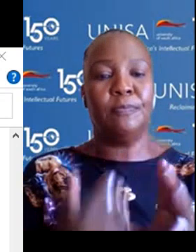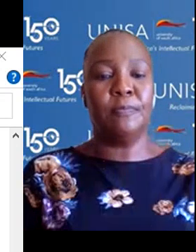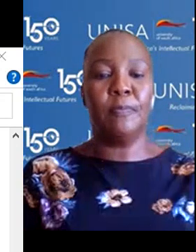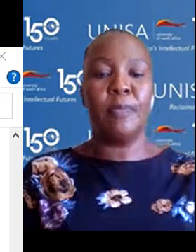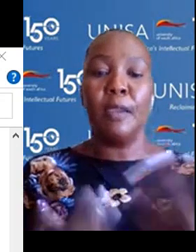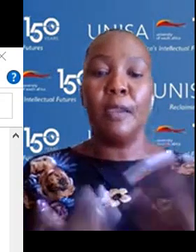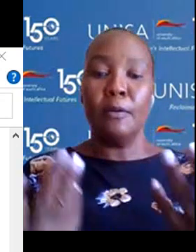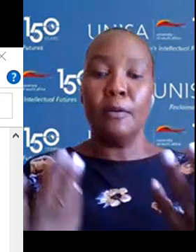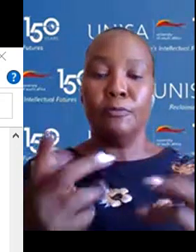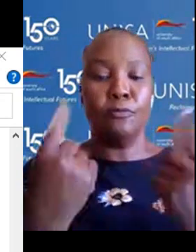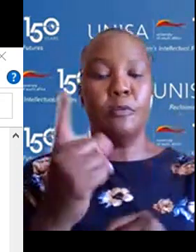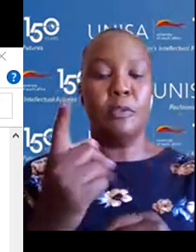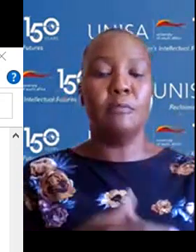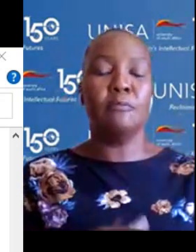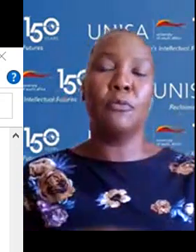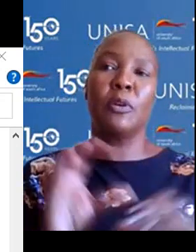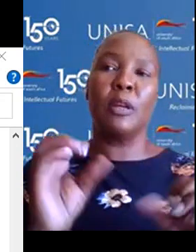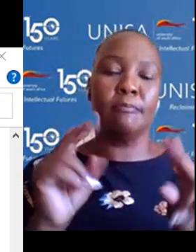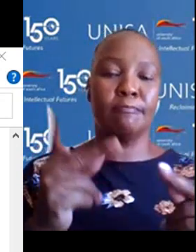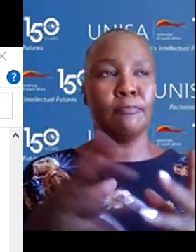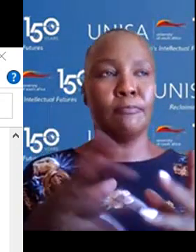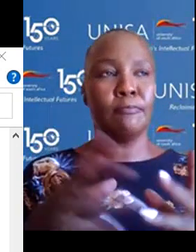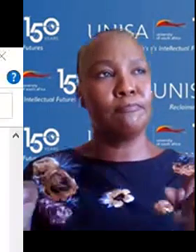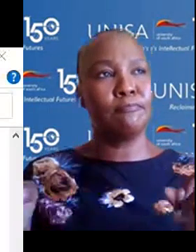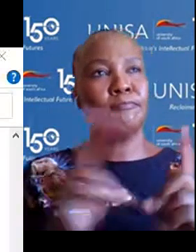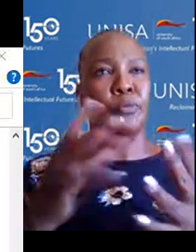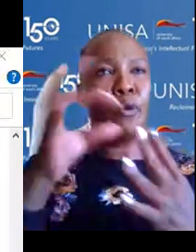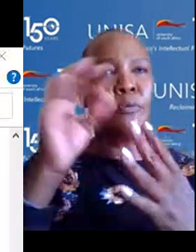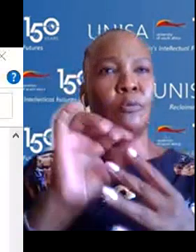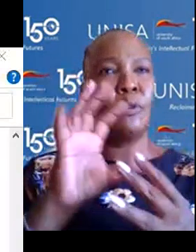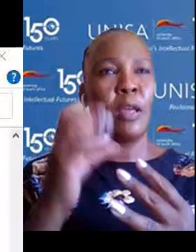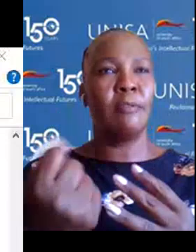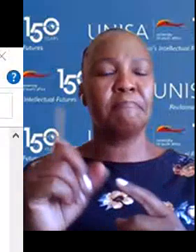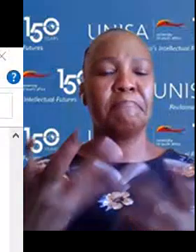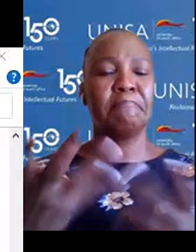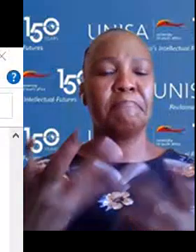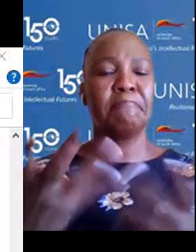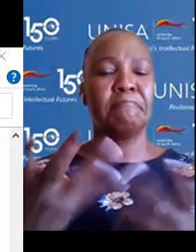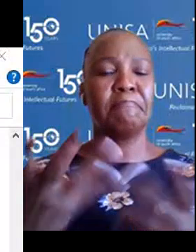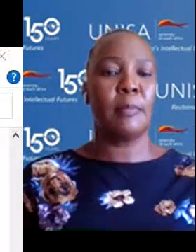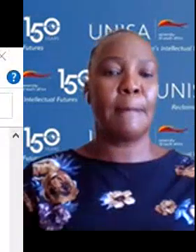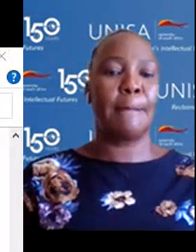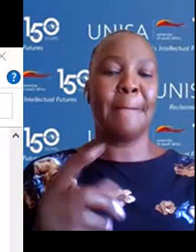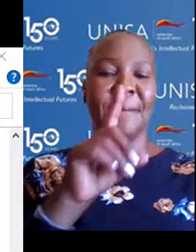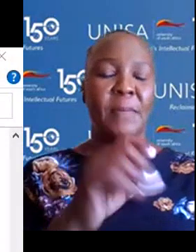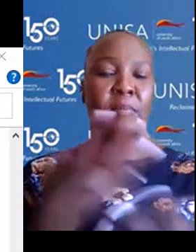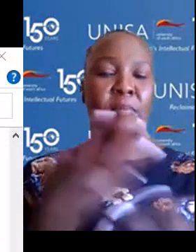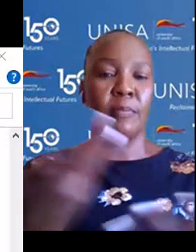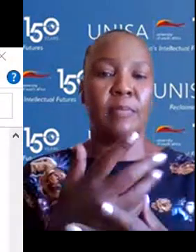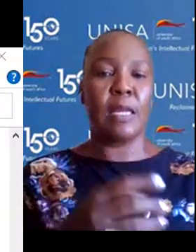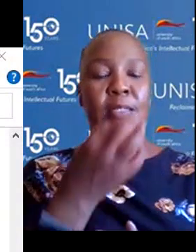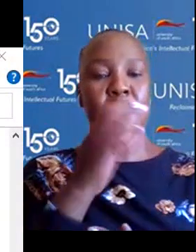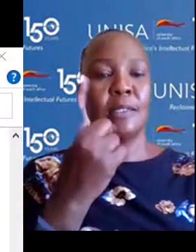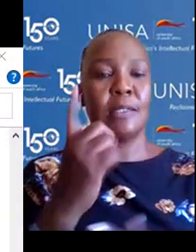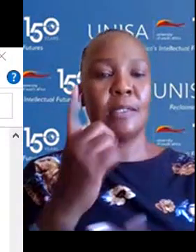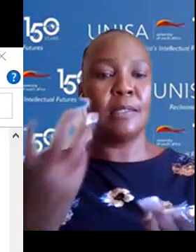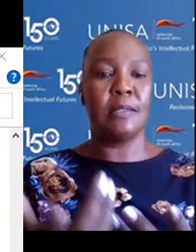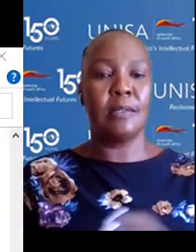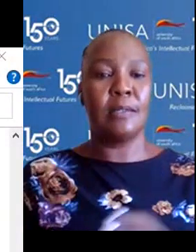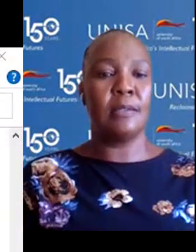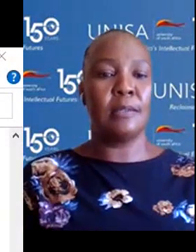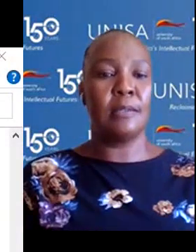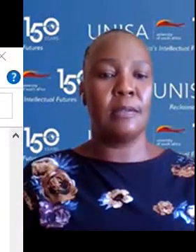I'm going to do is I'm going to say, all right, let's see, what options do we have? I click on it and it says,